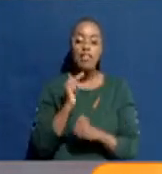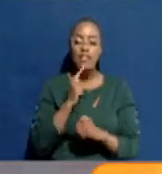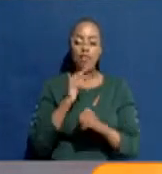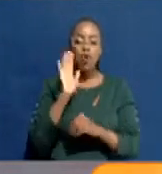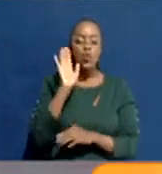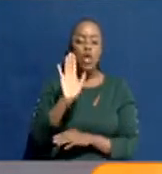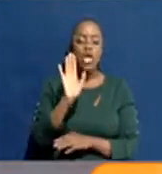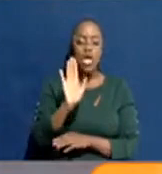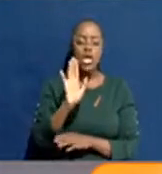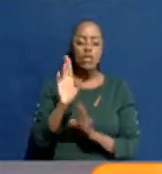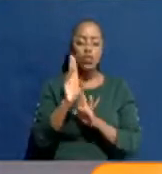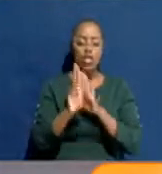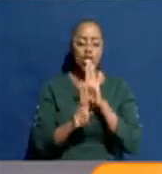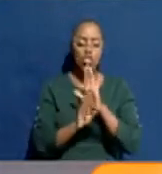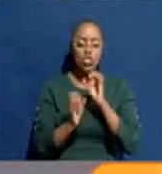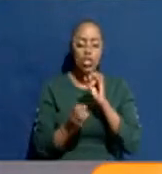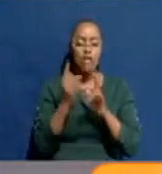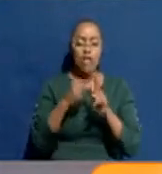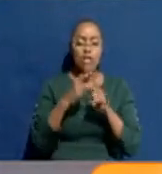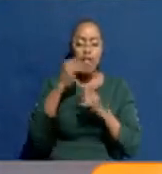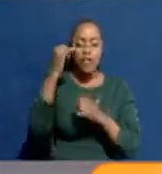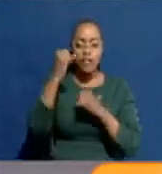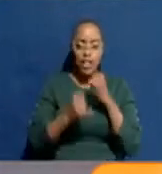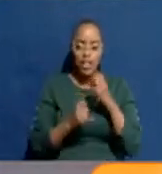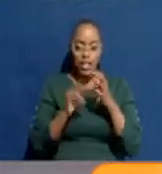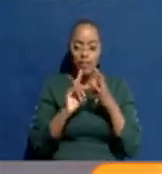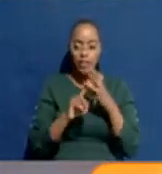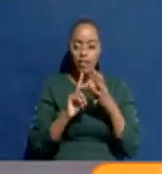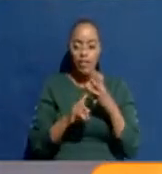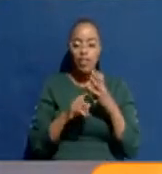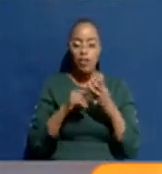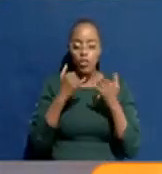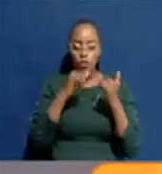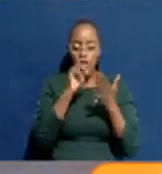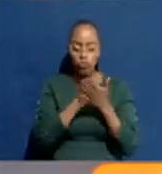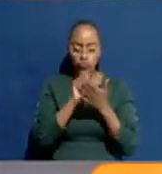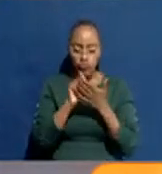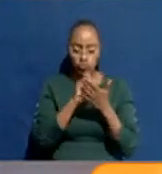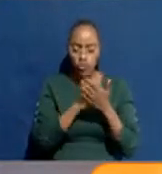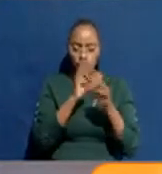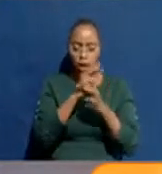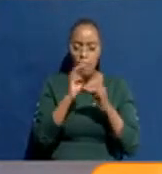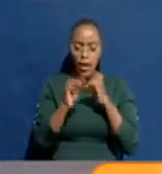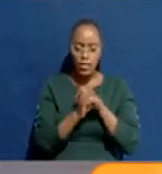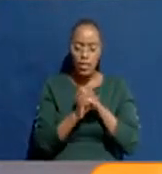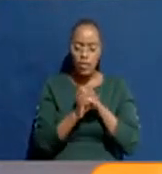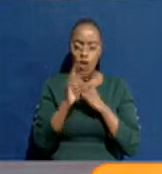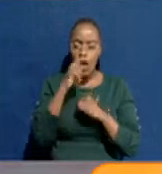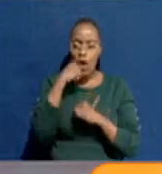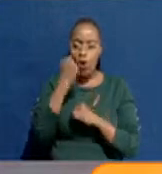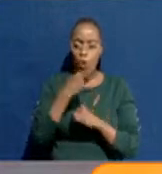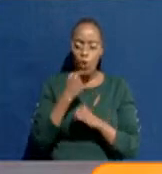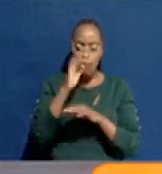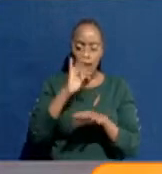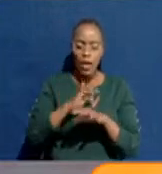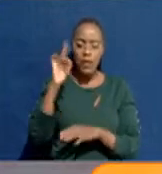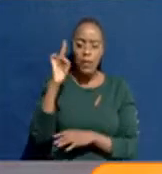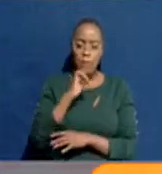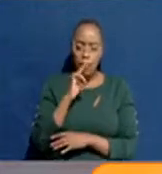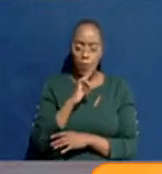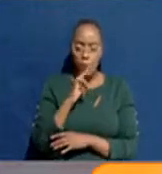wait for the regulations. Mm-hmm. And finally, I was doing some maths around who will be hurt most if this